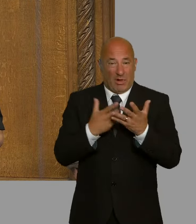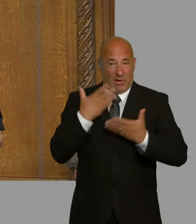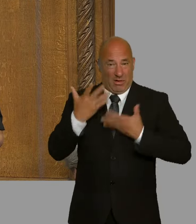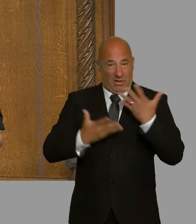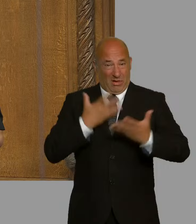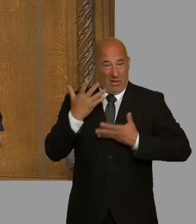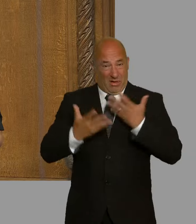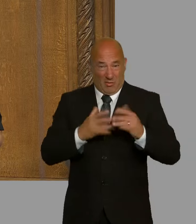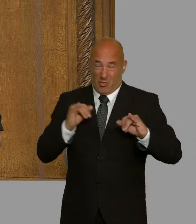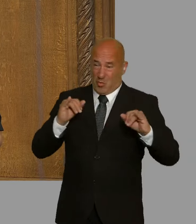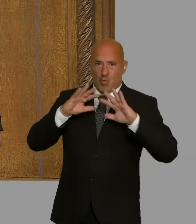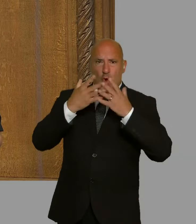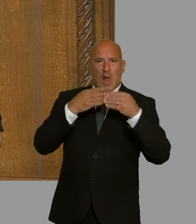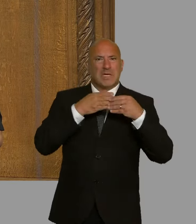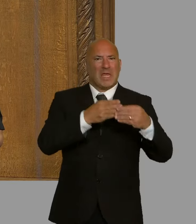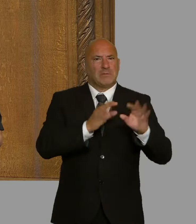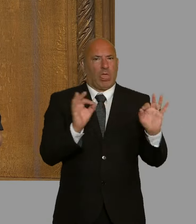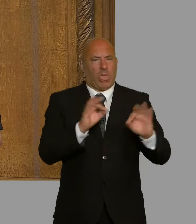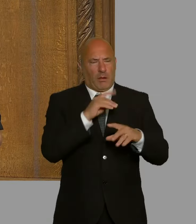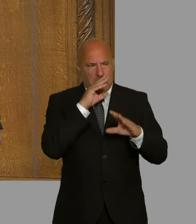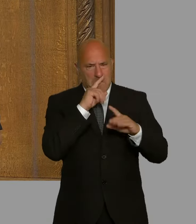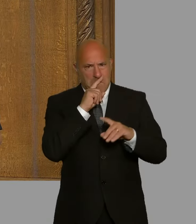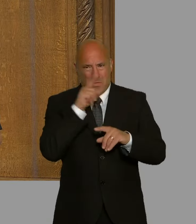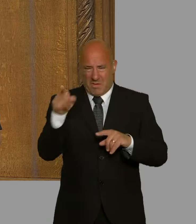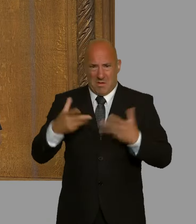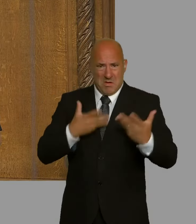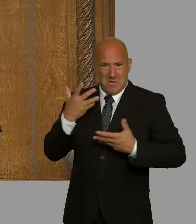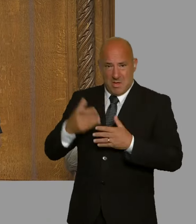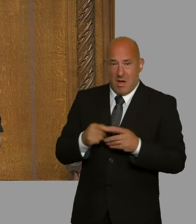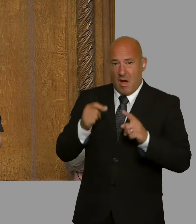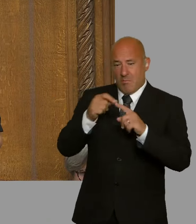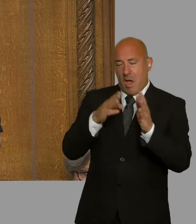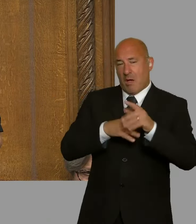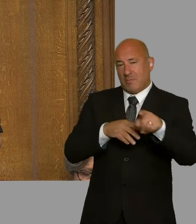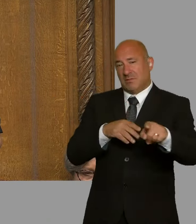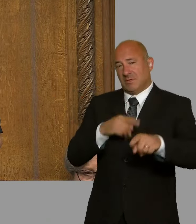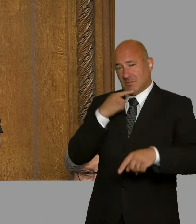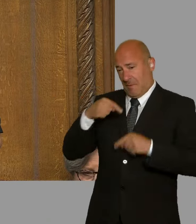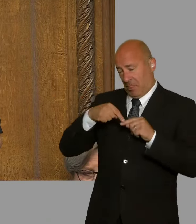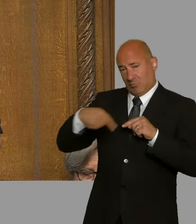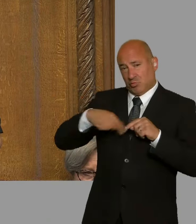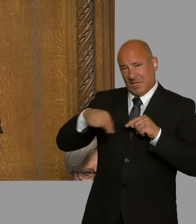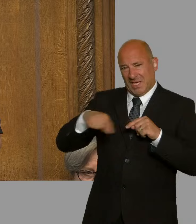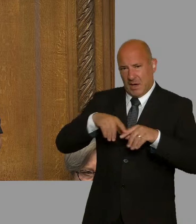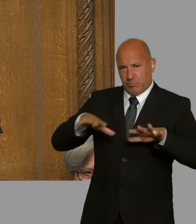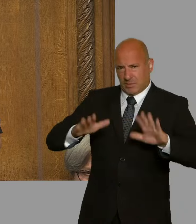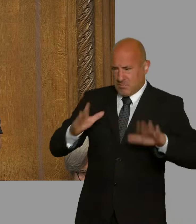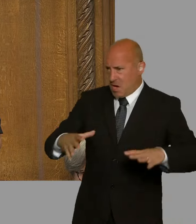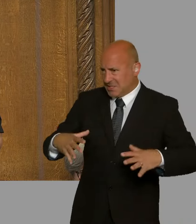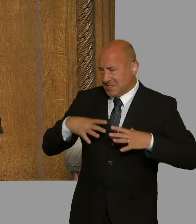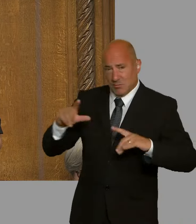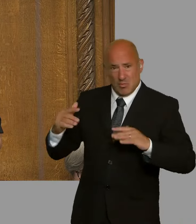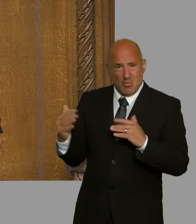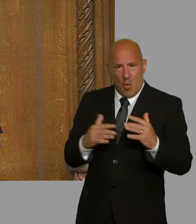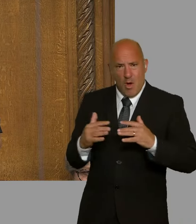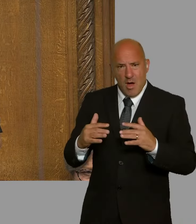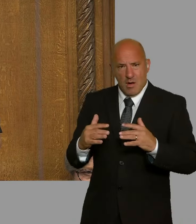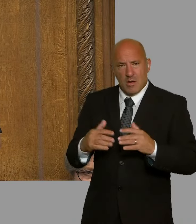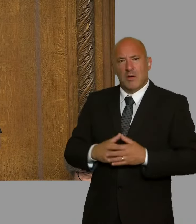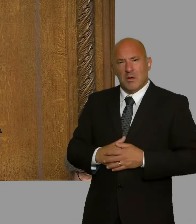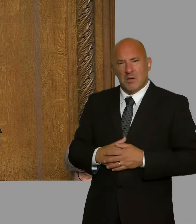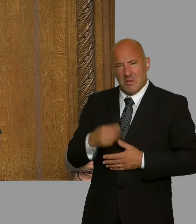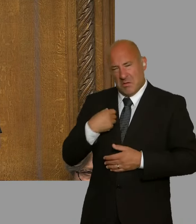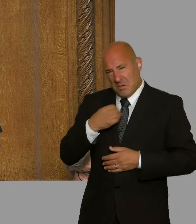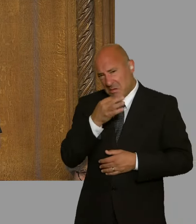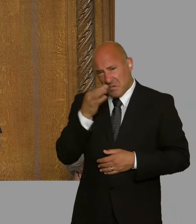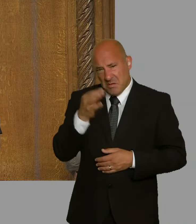Gazans stunted by hunger and trauma, when will it be ready for peace? When will it help to stop this genocide? When will it hold the